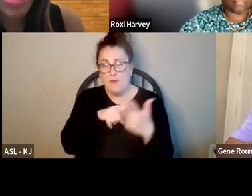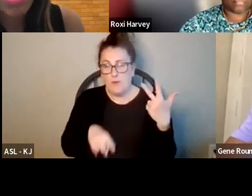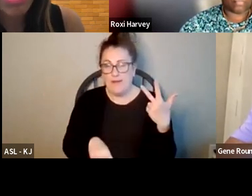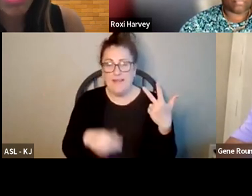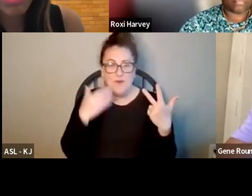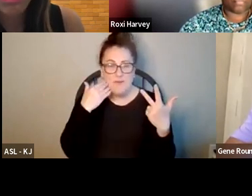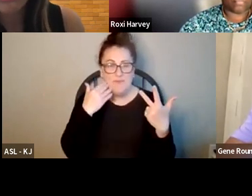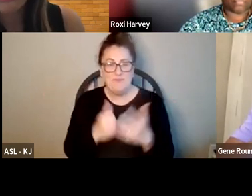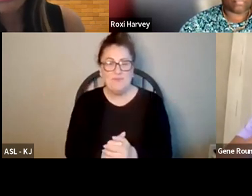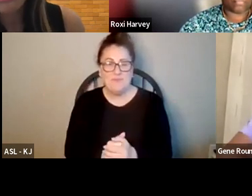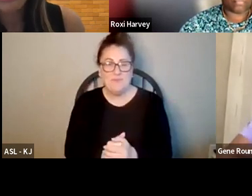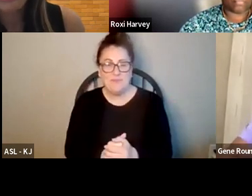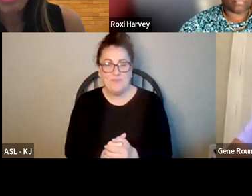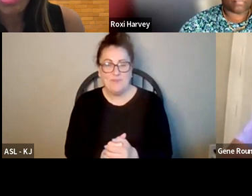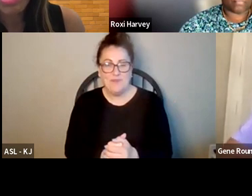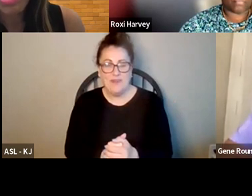things.